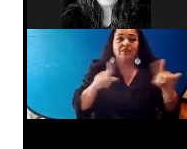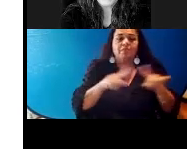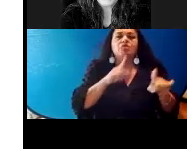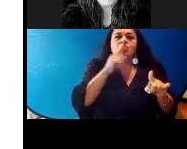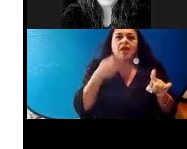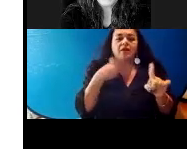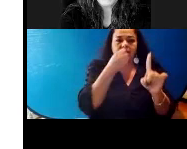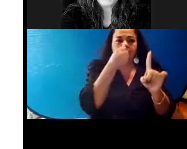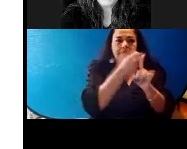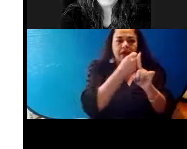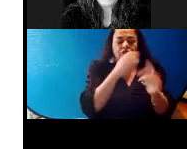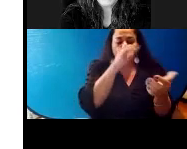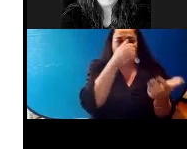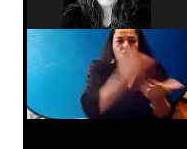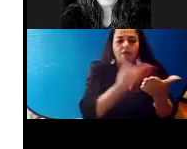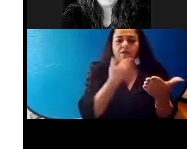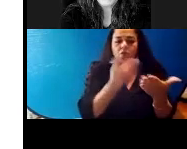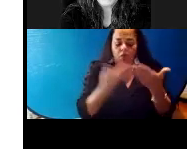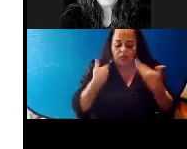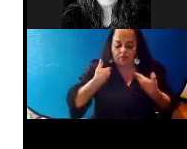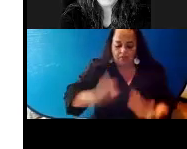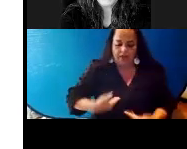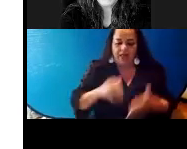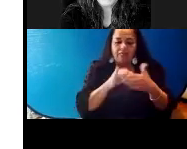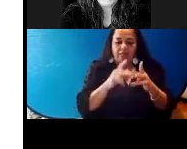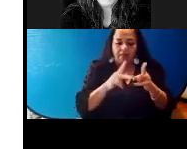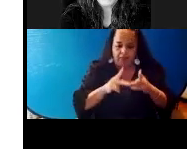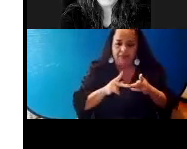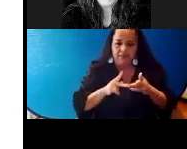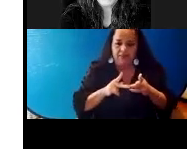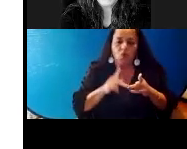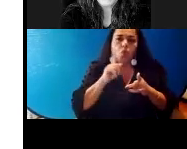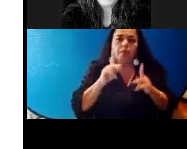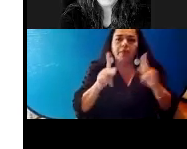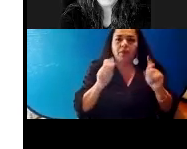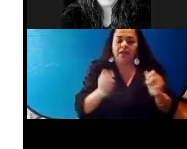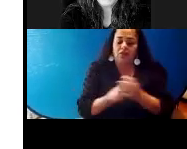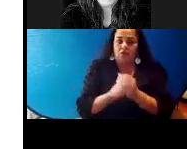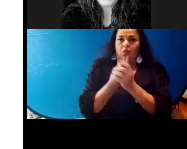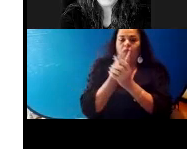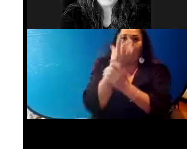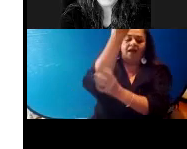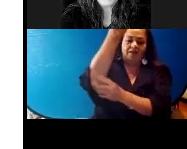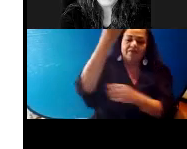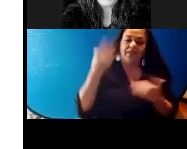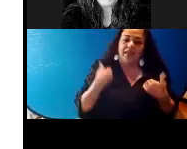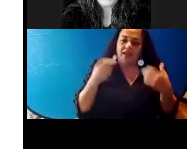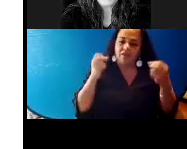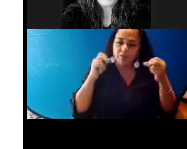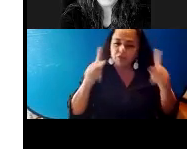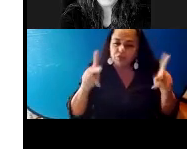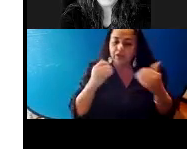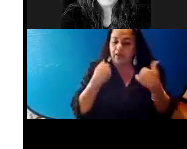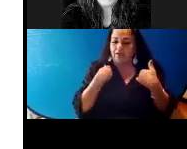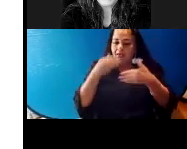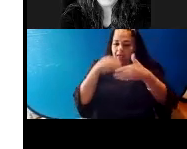toward well-being, right? To get to that state of being where folks really can thrive, and have opportunity and have access to